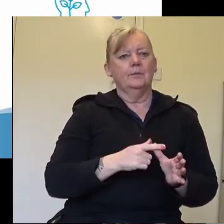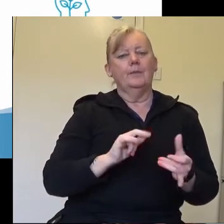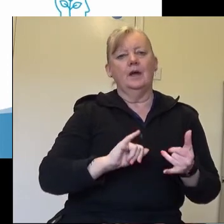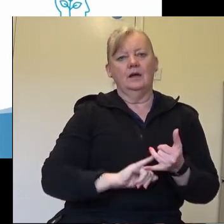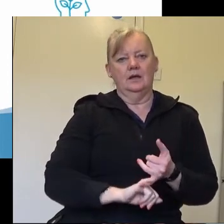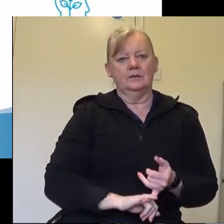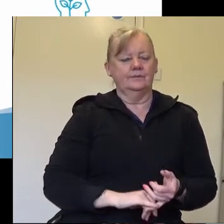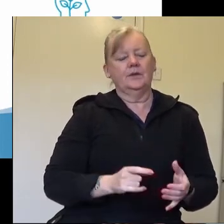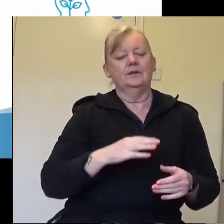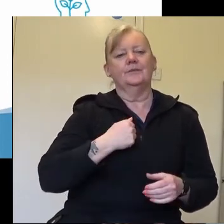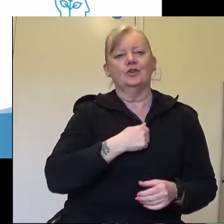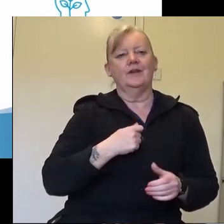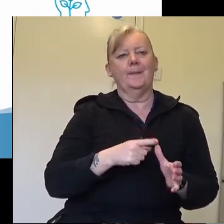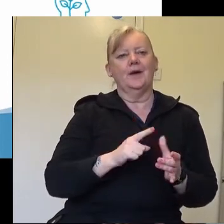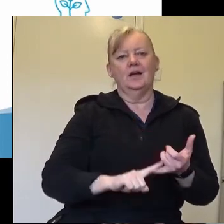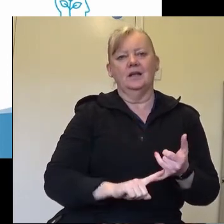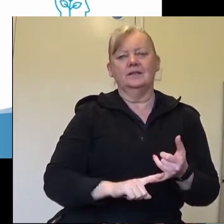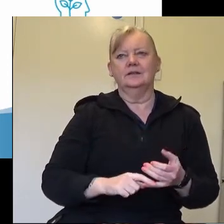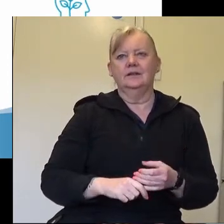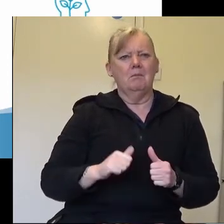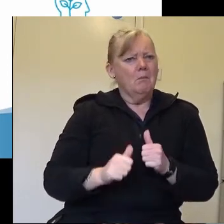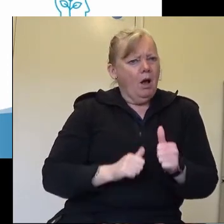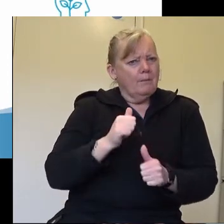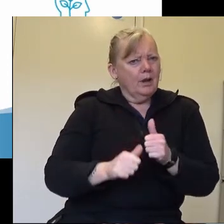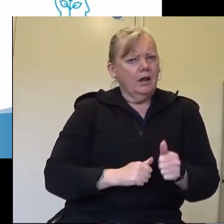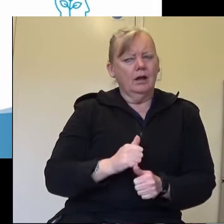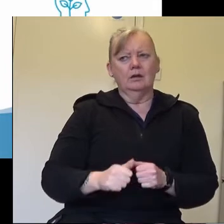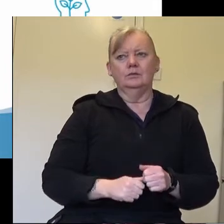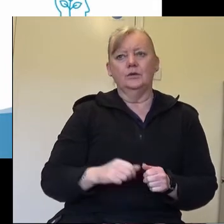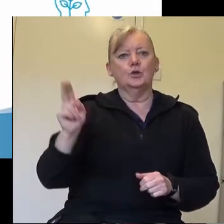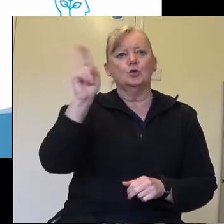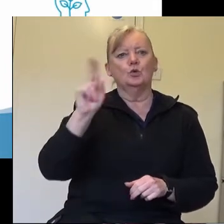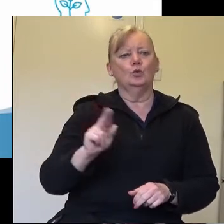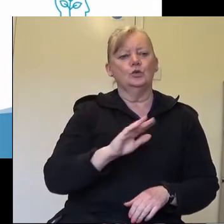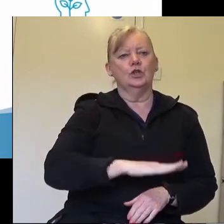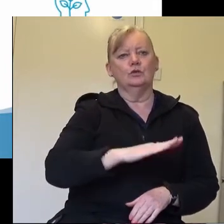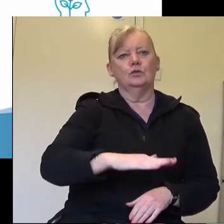So Among Us is very popular with primary school age children.